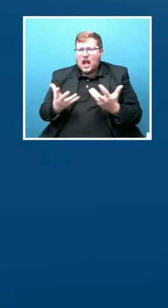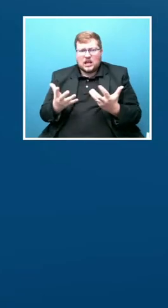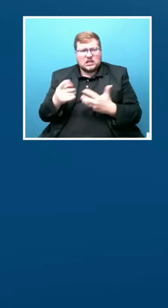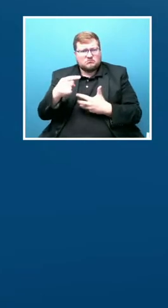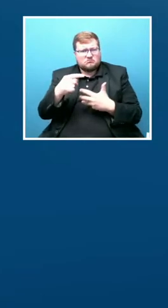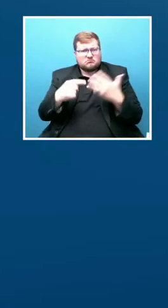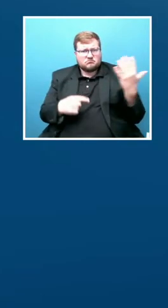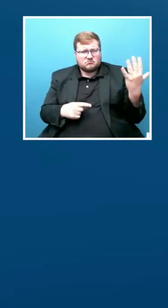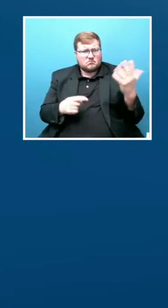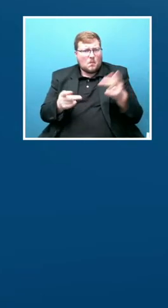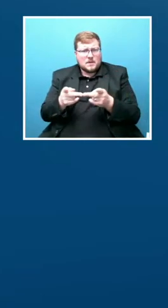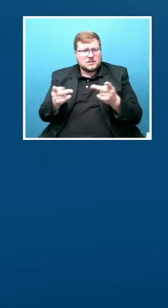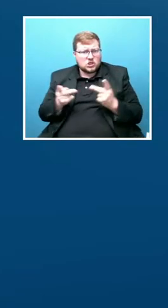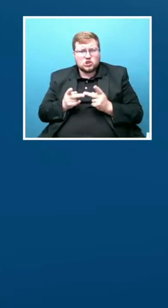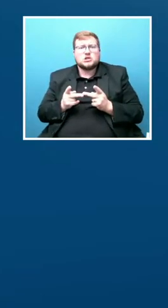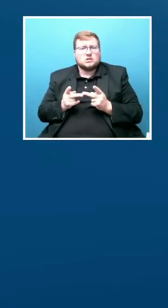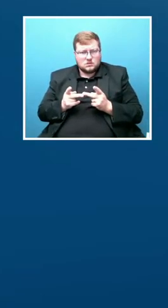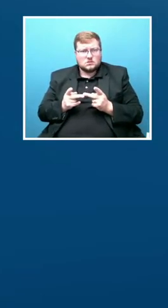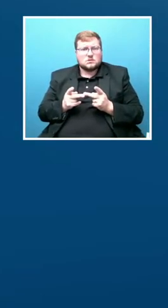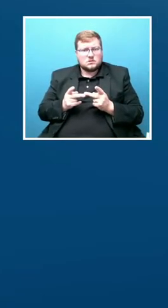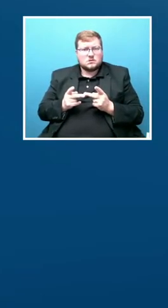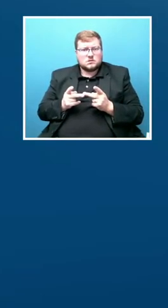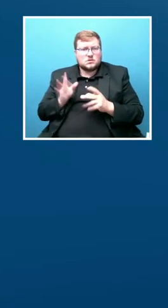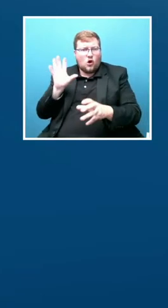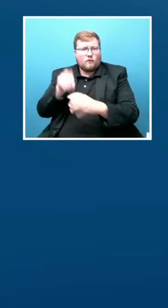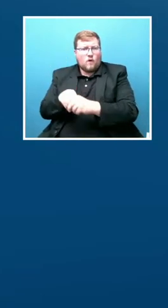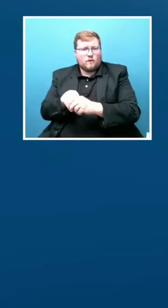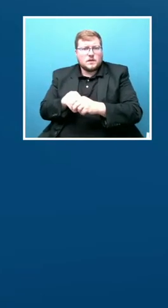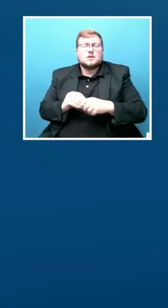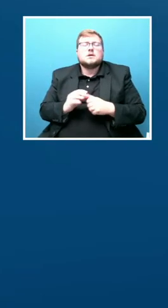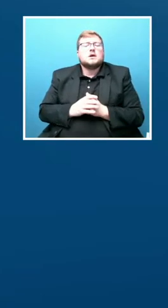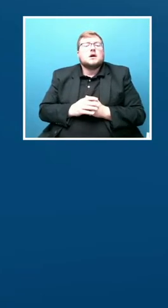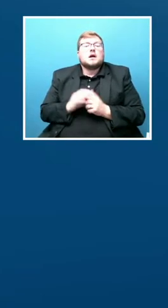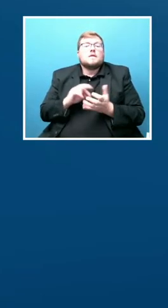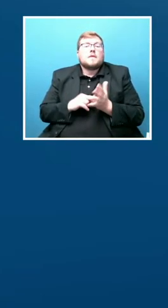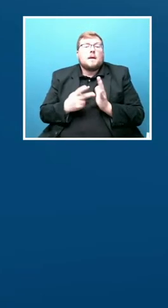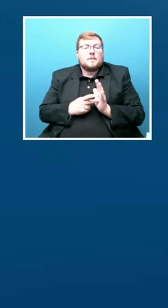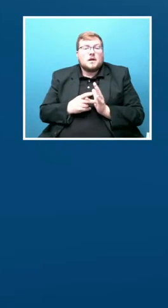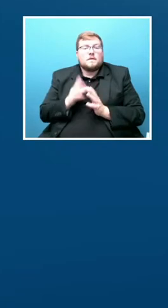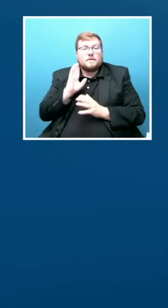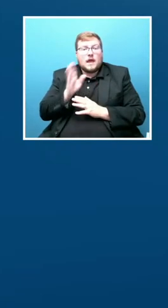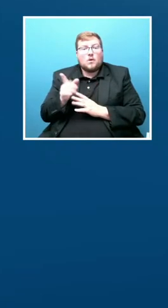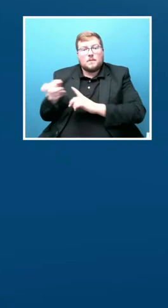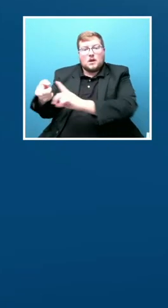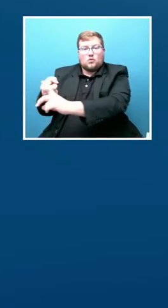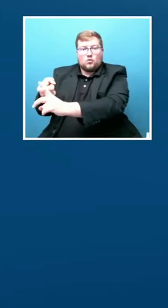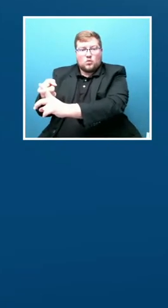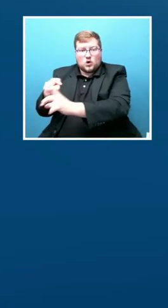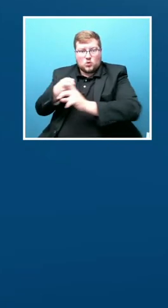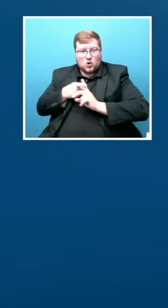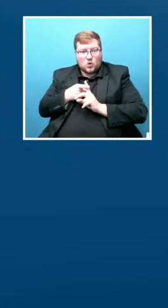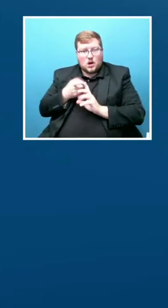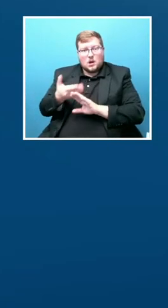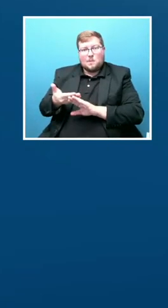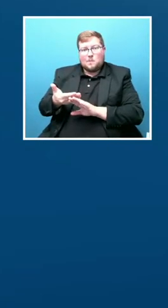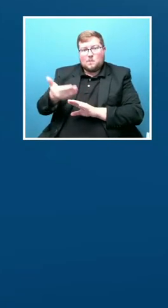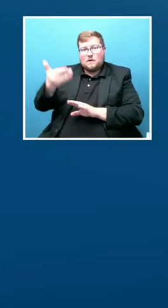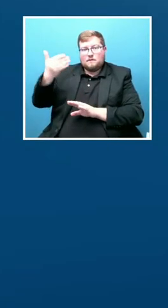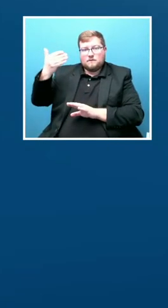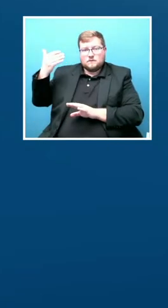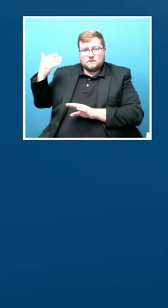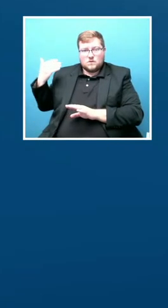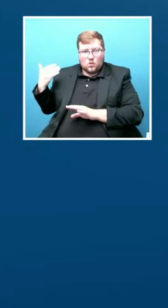for any of the positions, they would have been recruited way before the date,